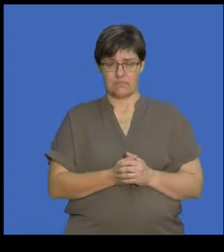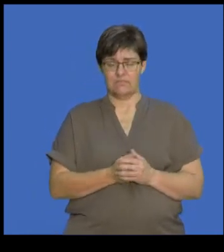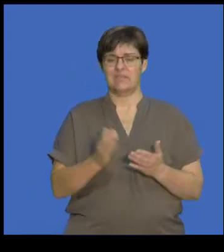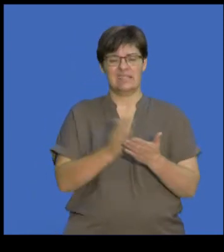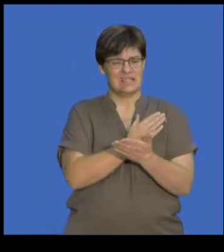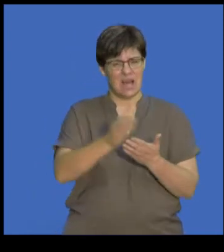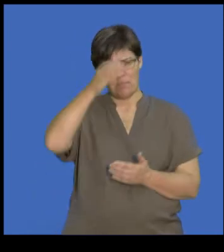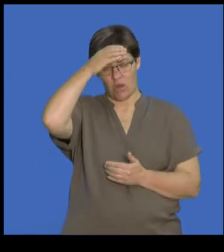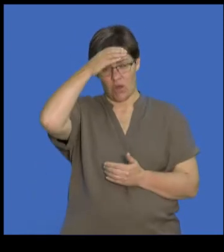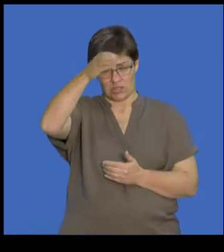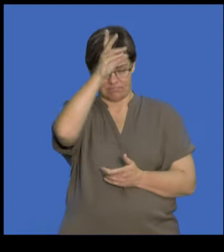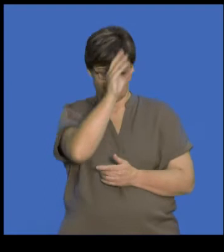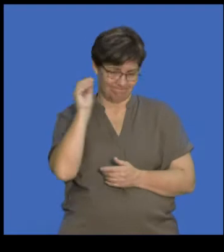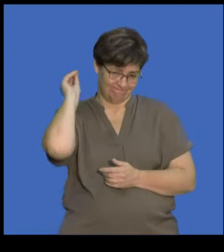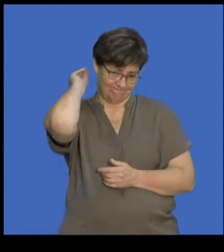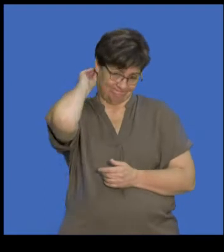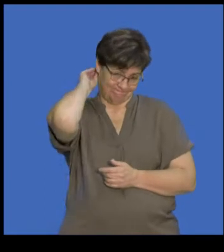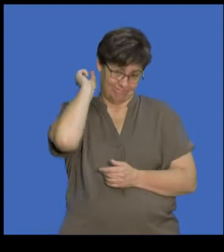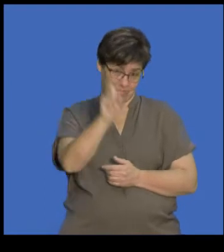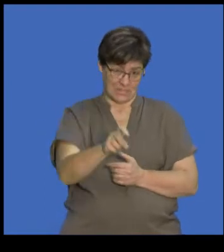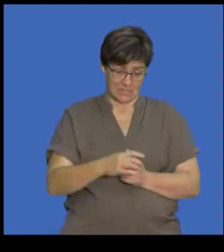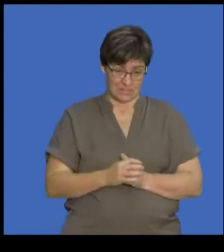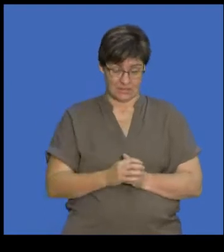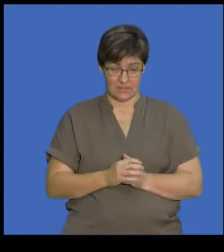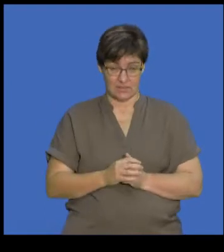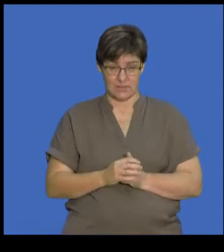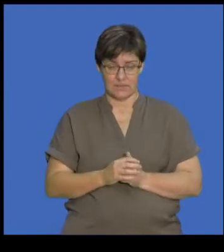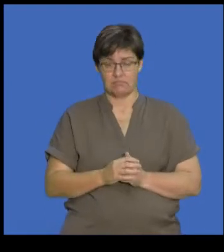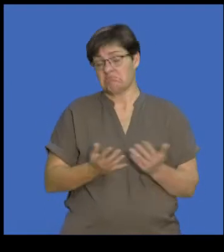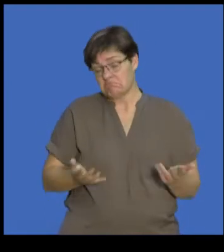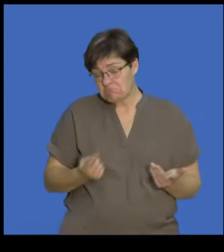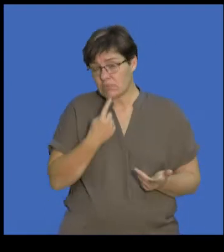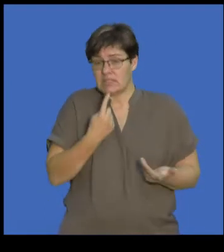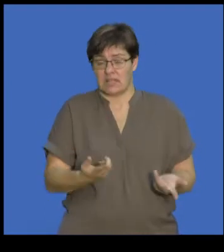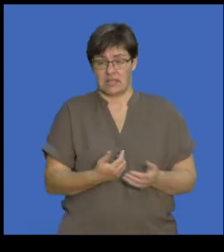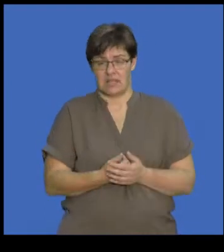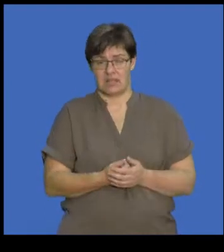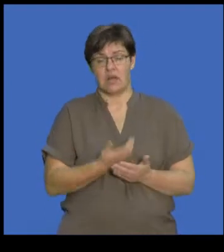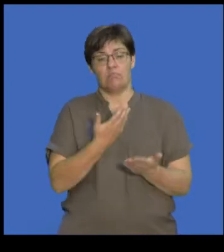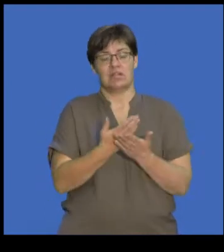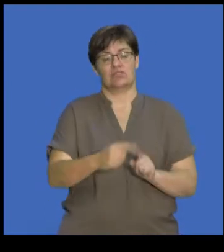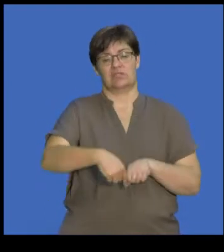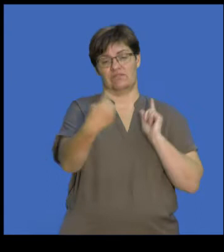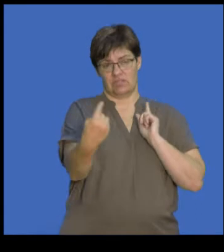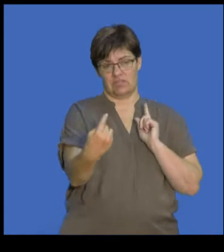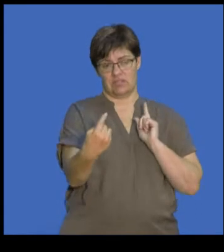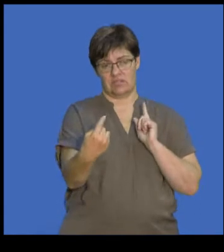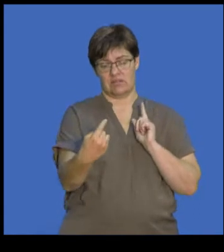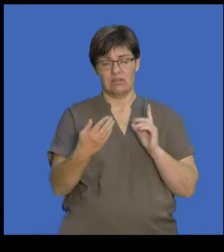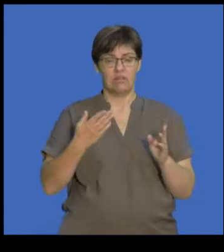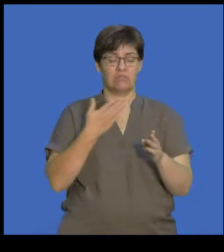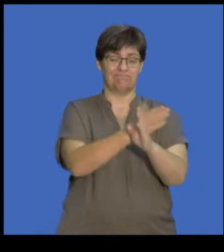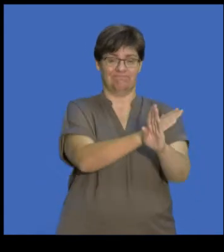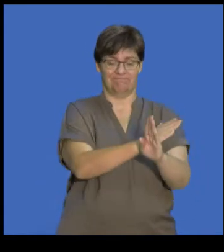the concepts that we need to remind ourselves, okay? So if we're saying that, for example, potential difference across a resistor